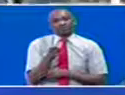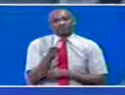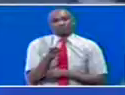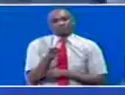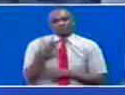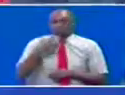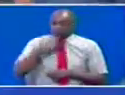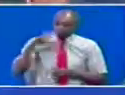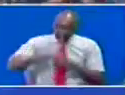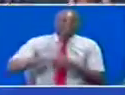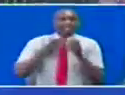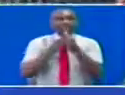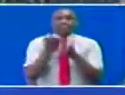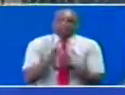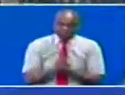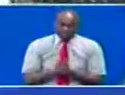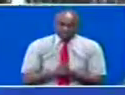leadership.